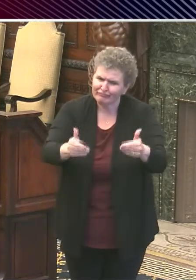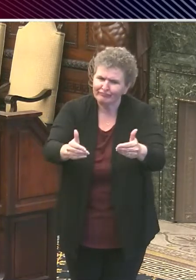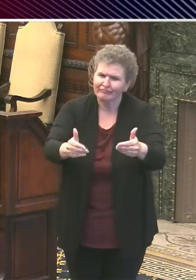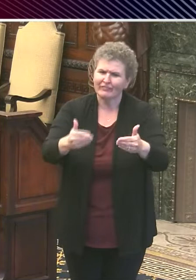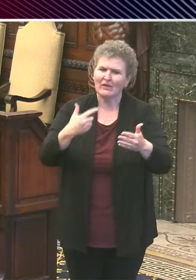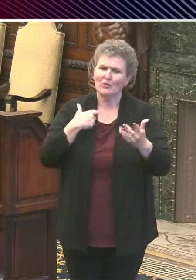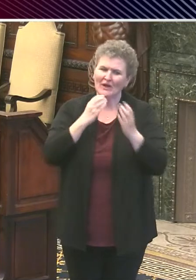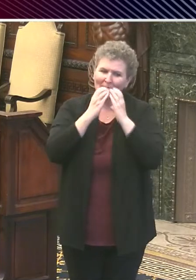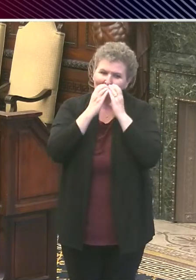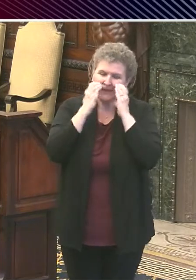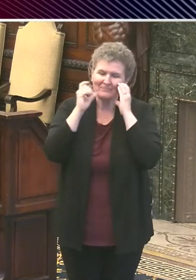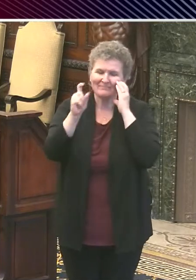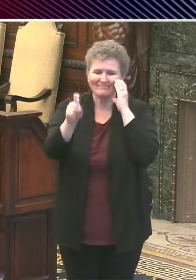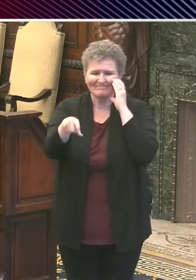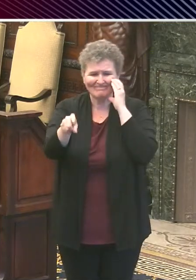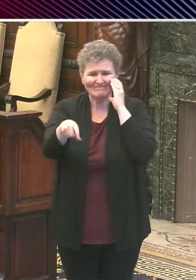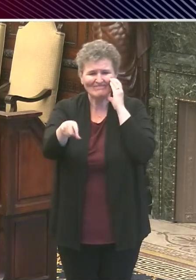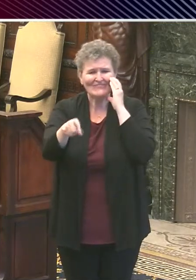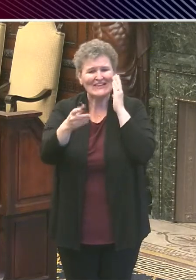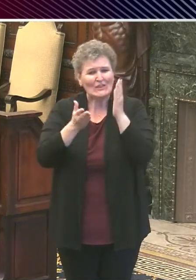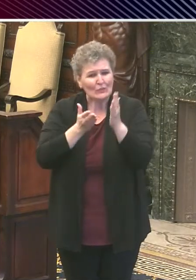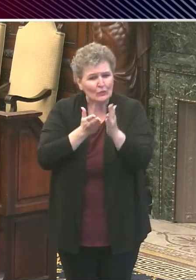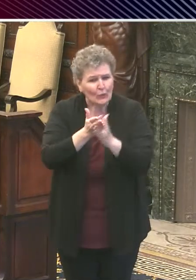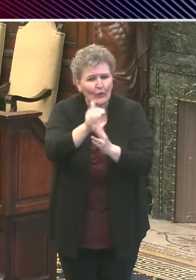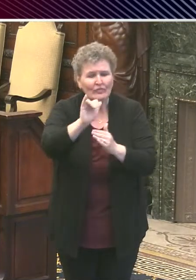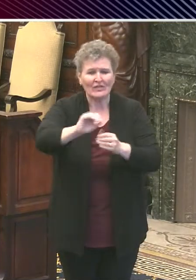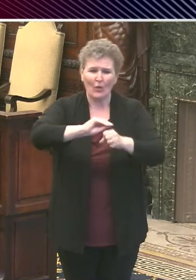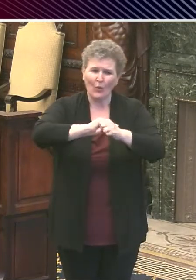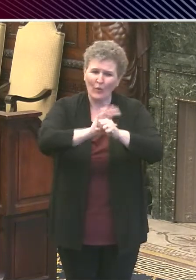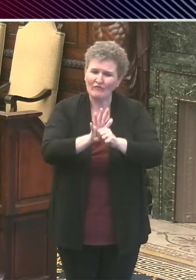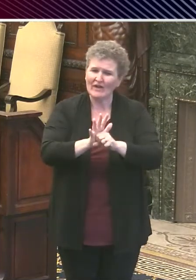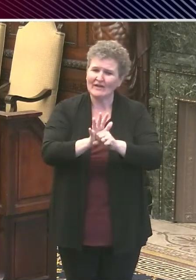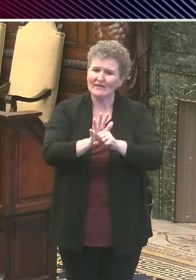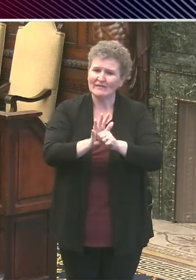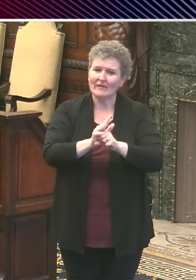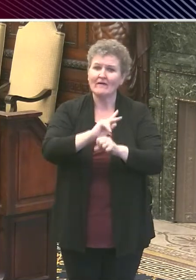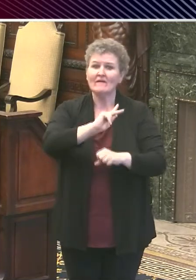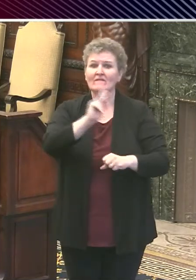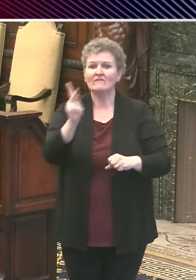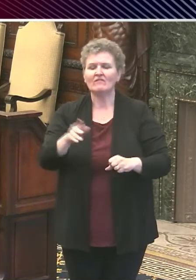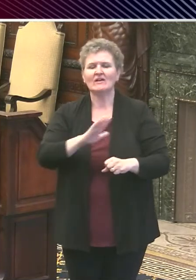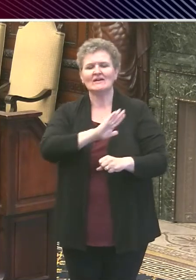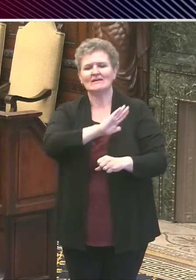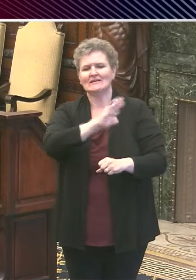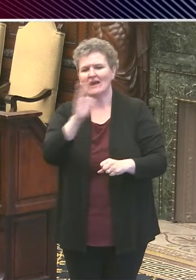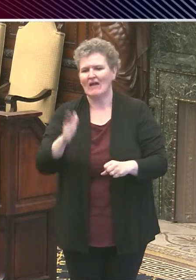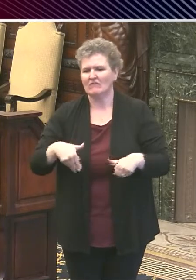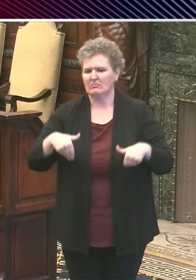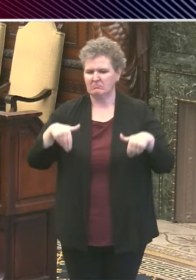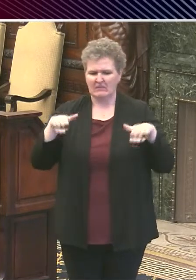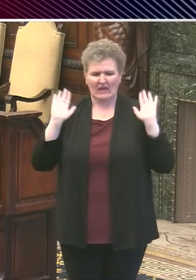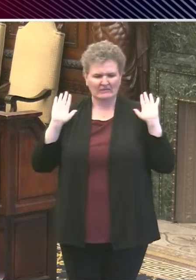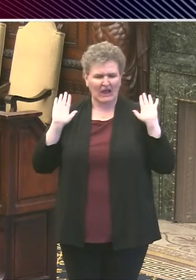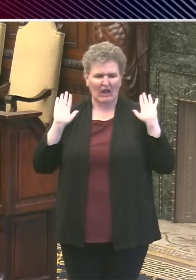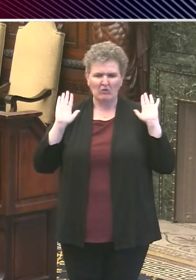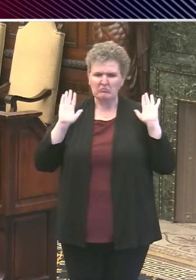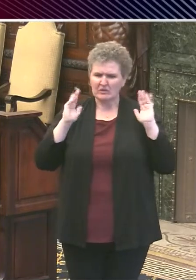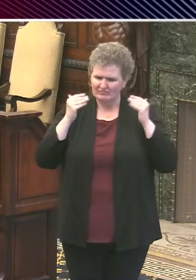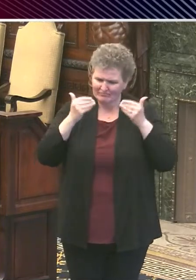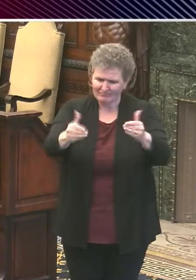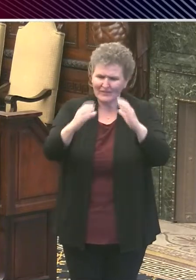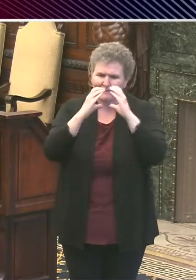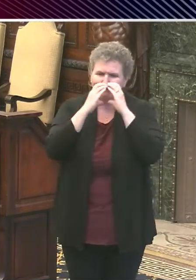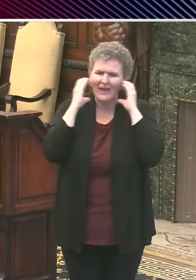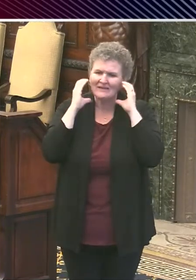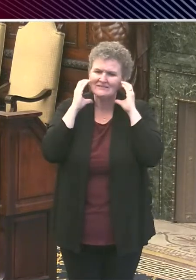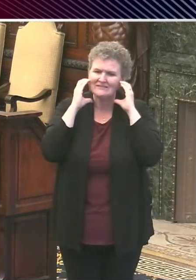them. So the second slogan is, Philly never backs down, mask up. Now, I've done a lot of media campaigns over the years,